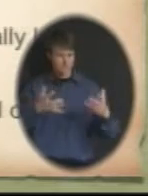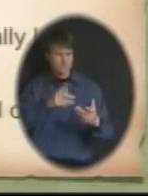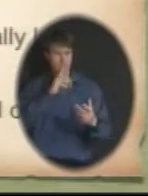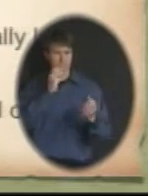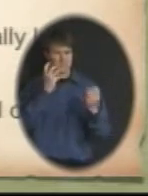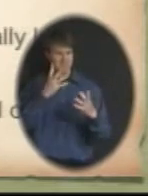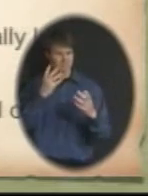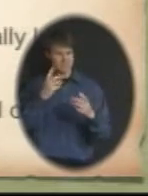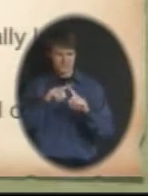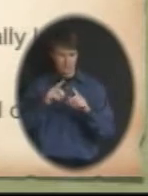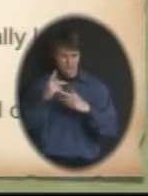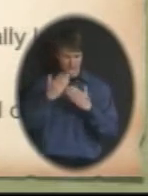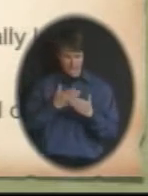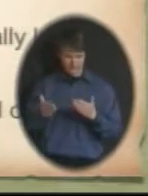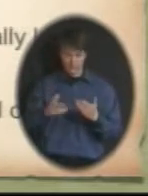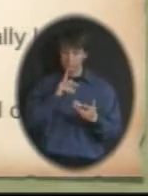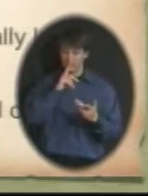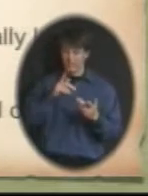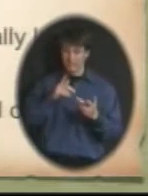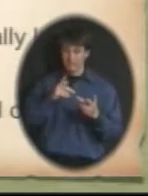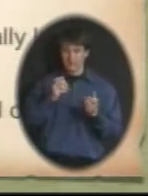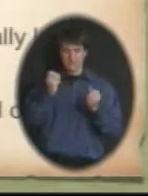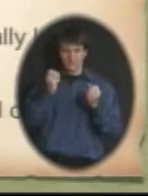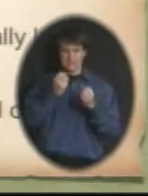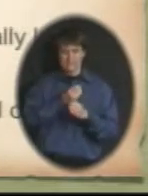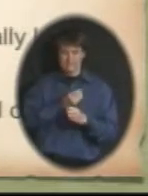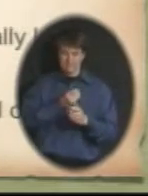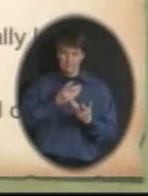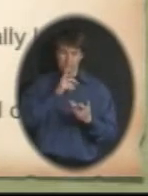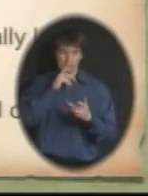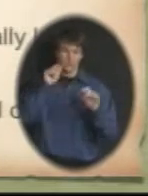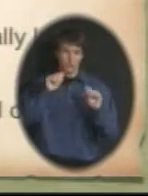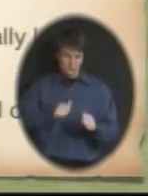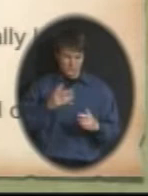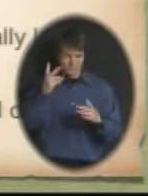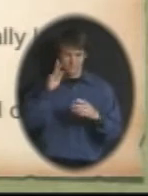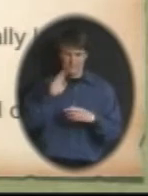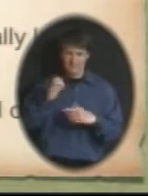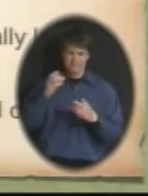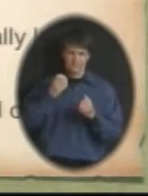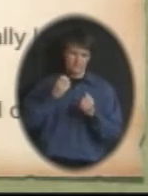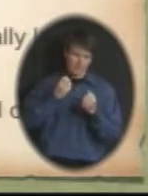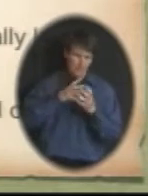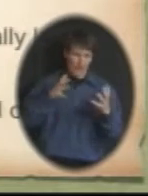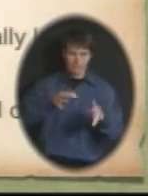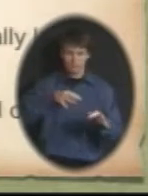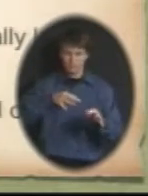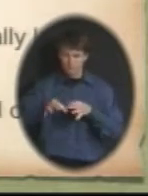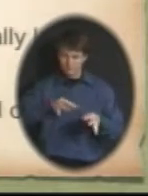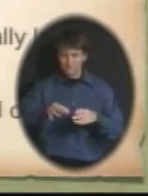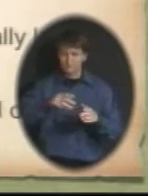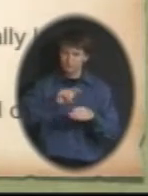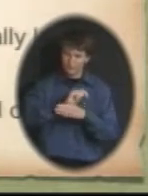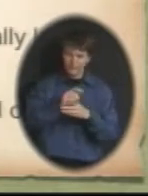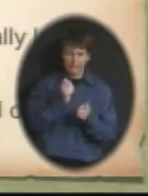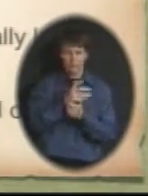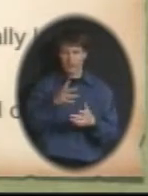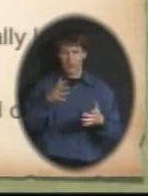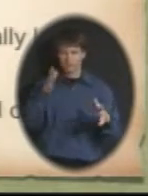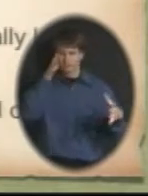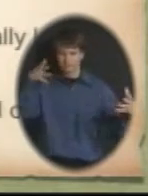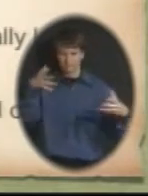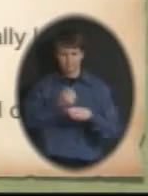to take what can be days and days of training and spend just a couple of minutes giving you a snapshot of our district's approach with